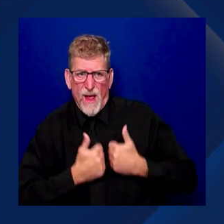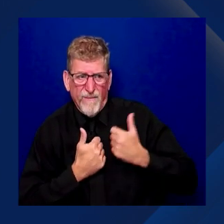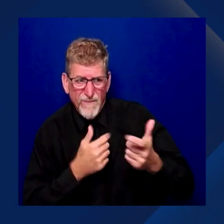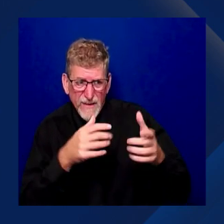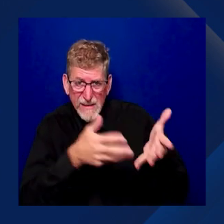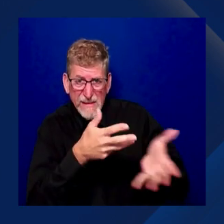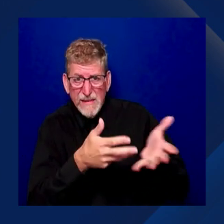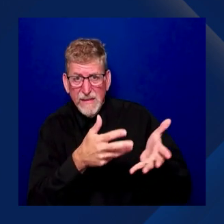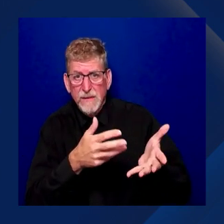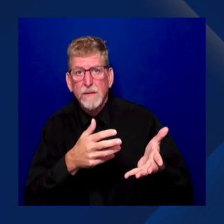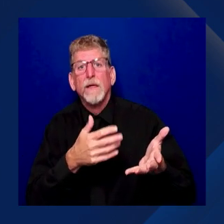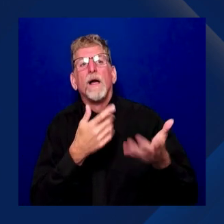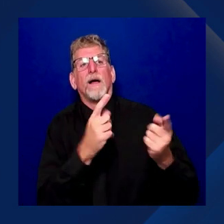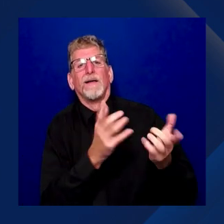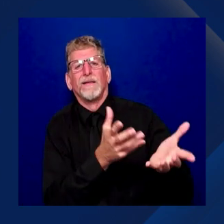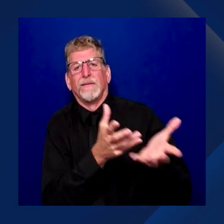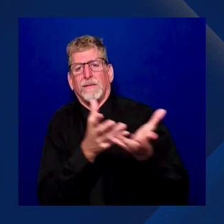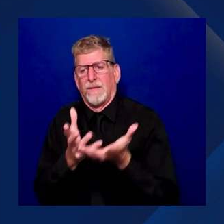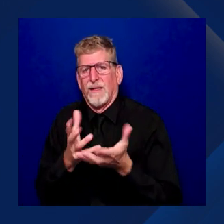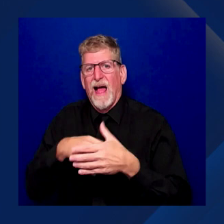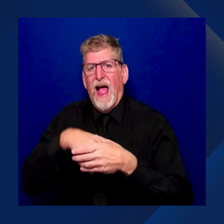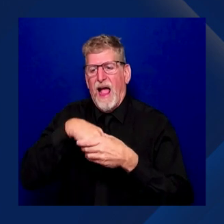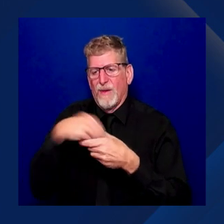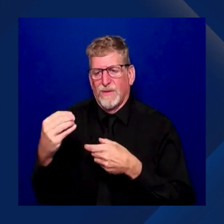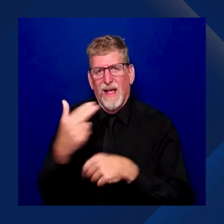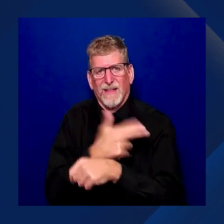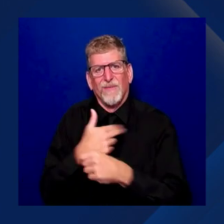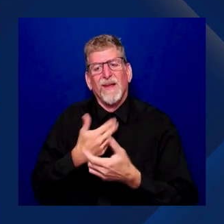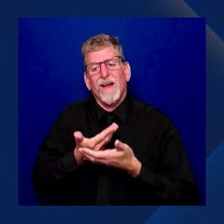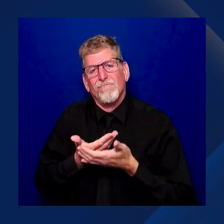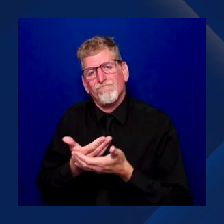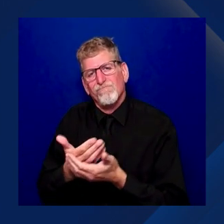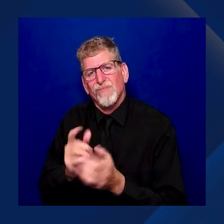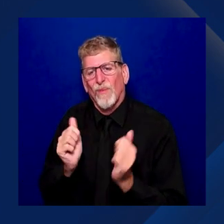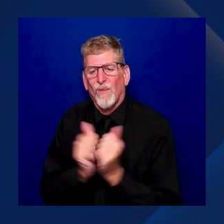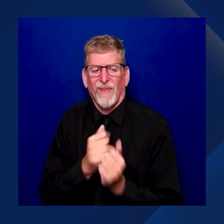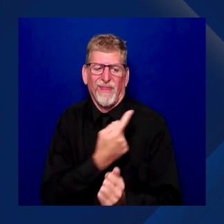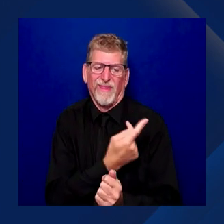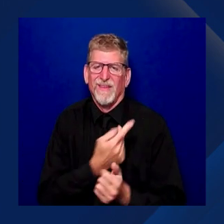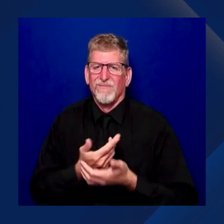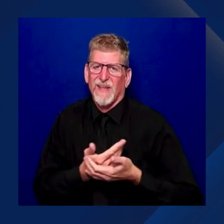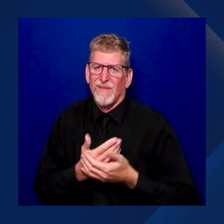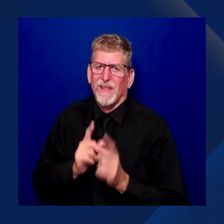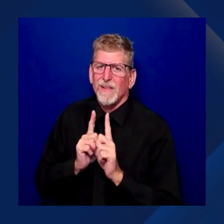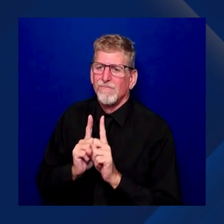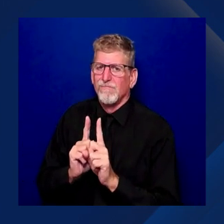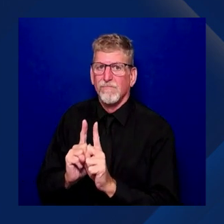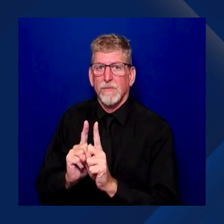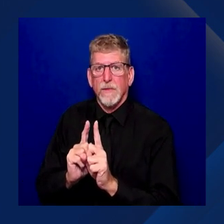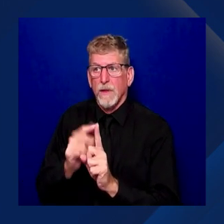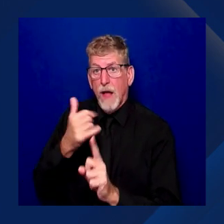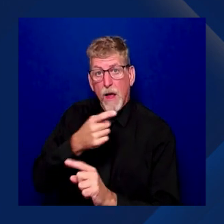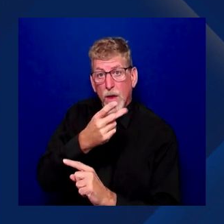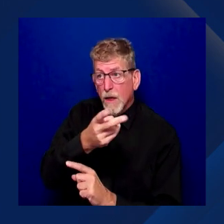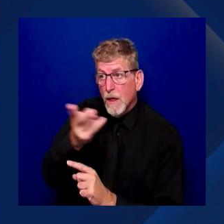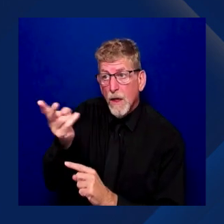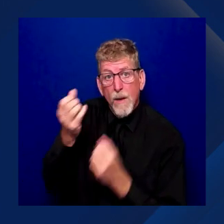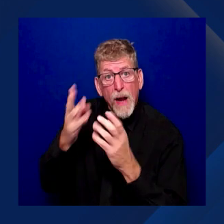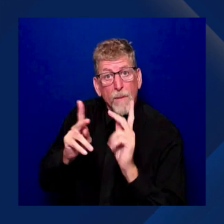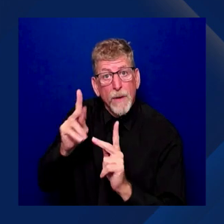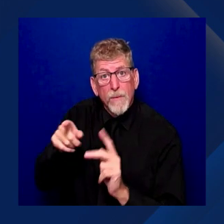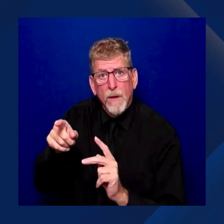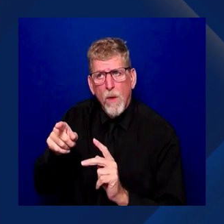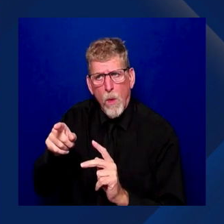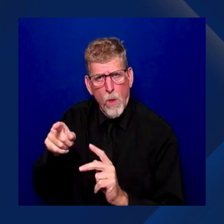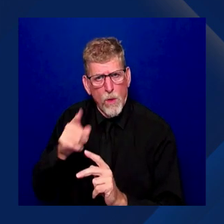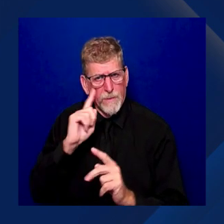story. And so my eyes were opened, and now, you know, it's a passion on my heart to just do more work in this area and raise